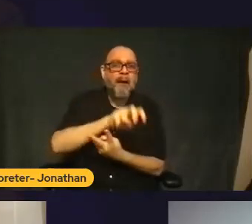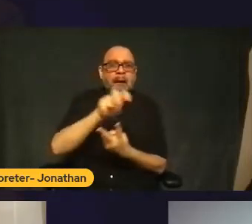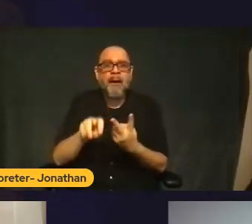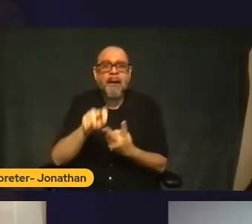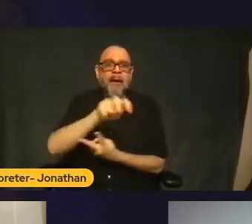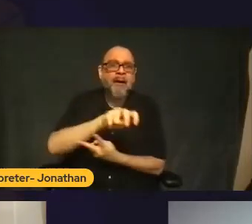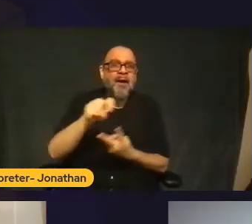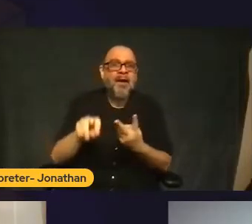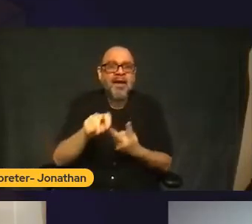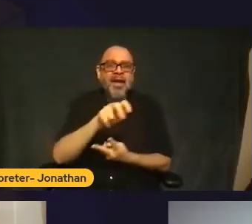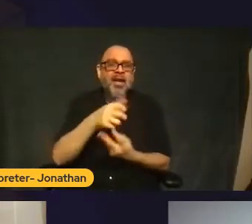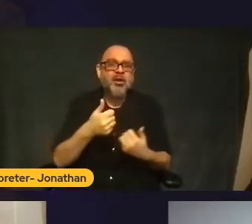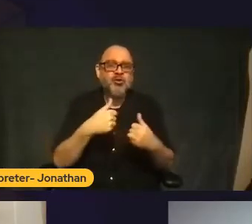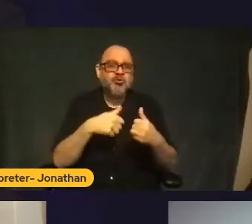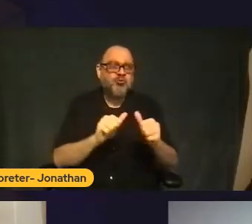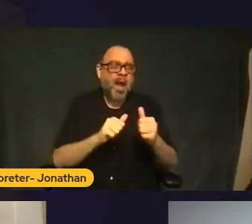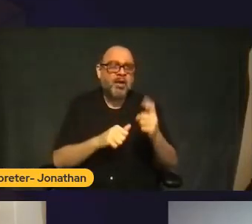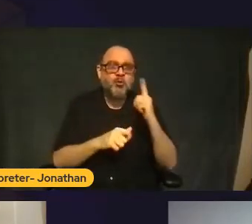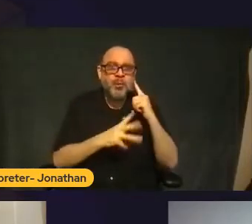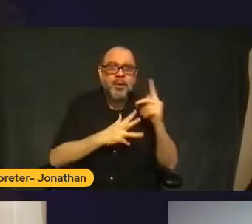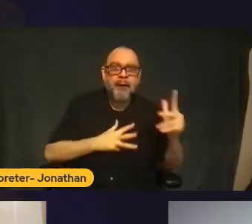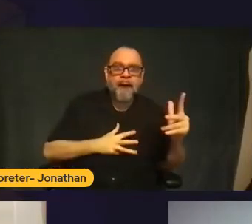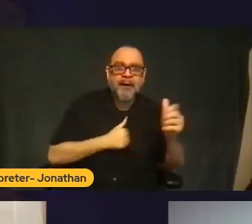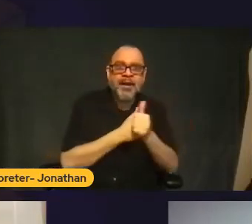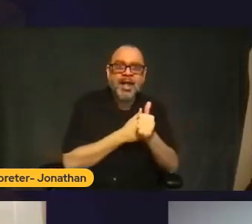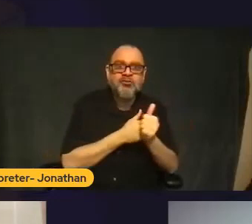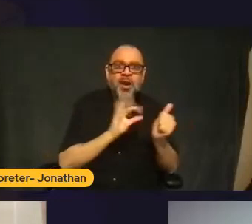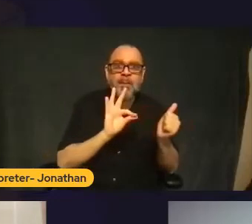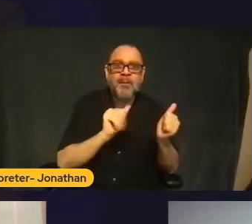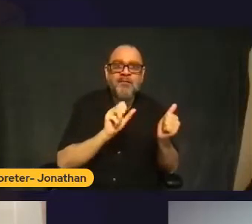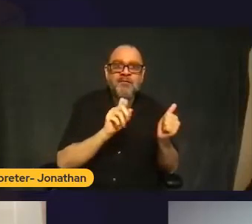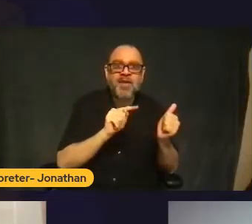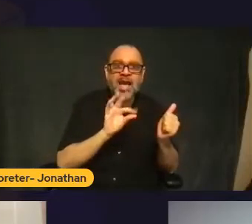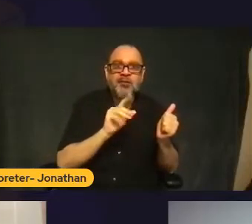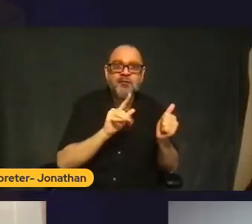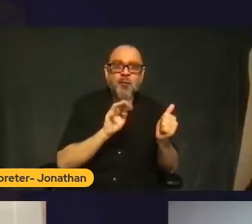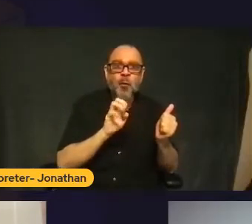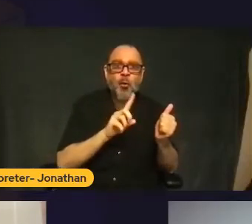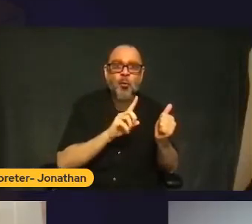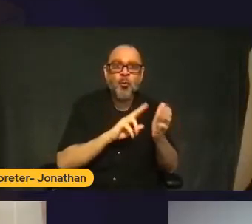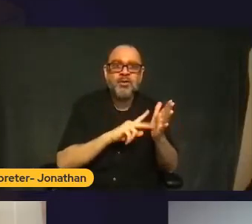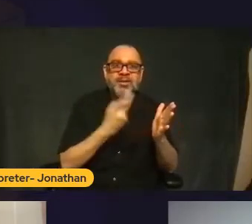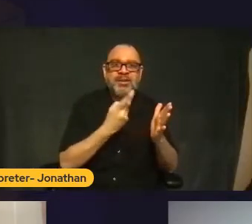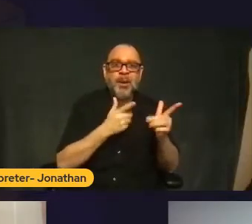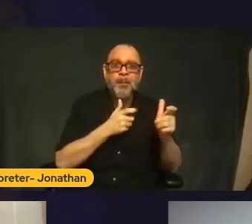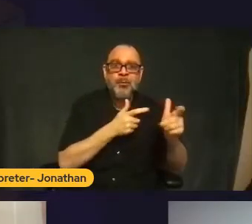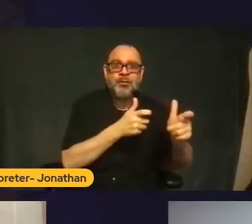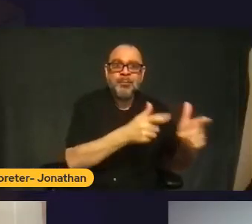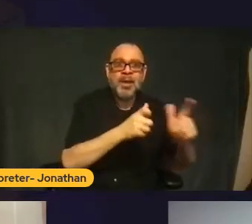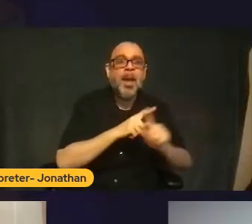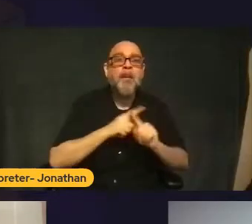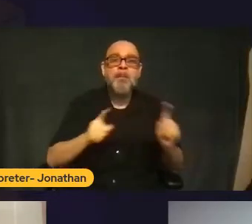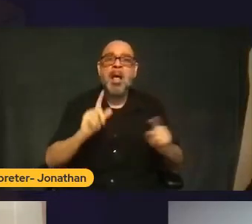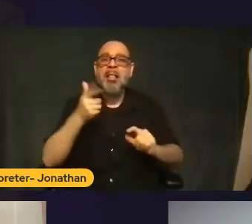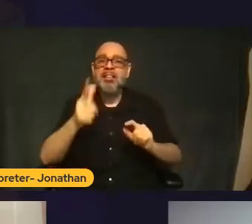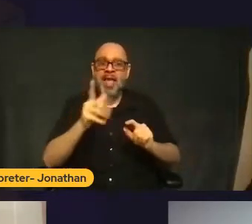fast forward so I could like catch up. But I'm gonna make sure to catch up all of the talks